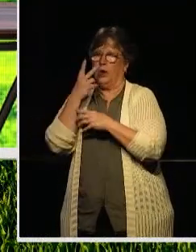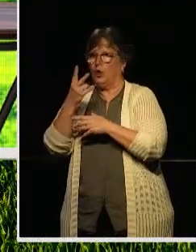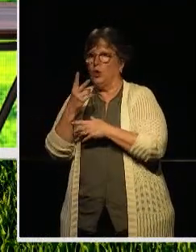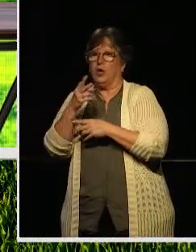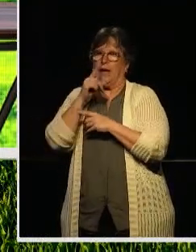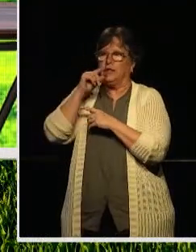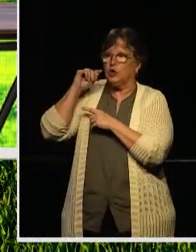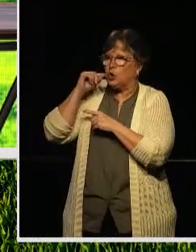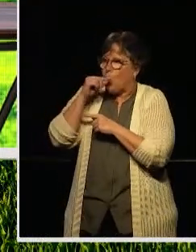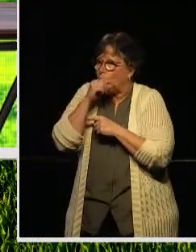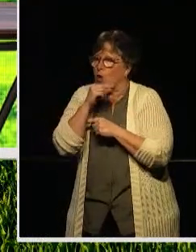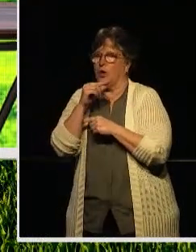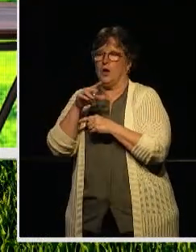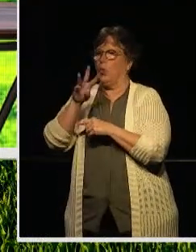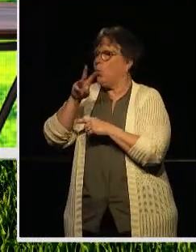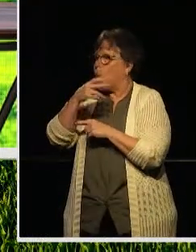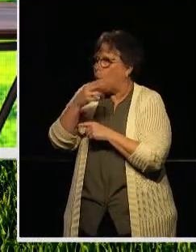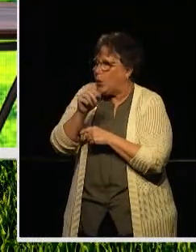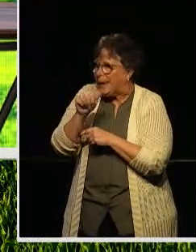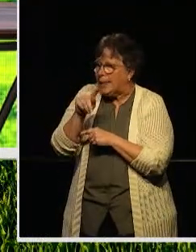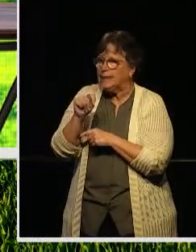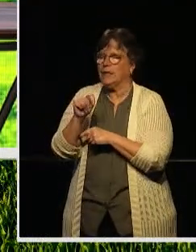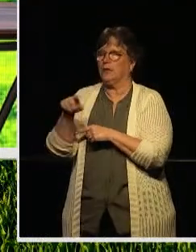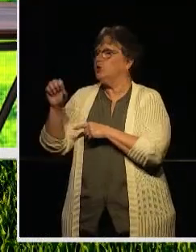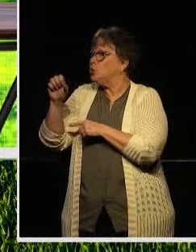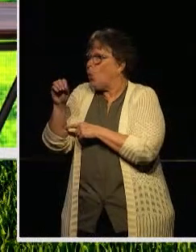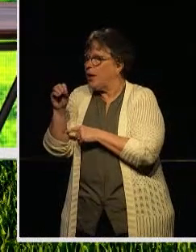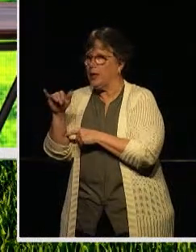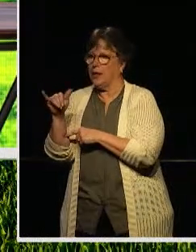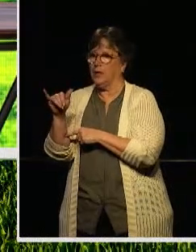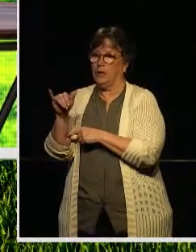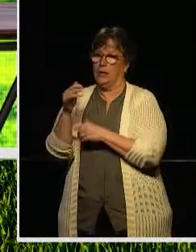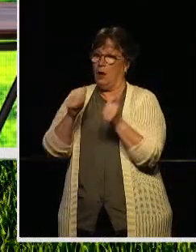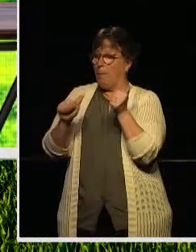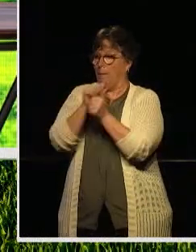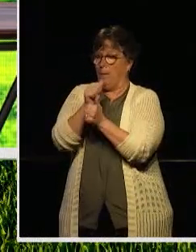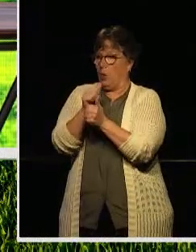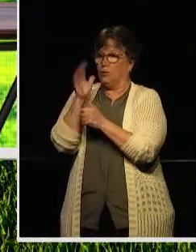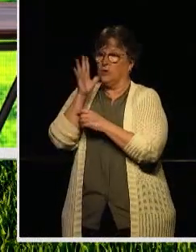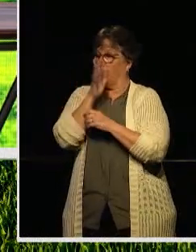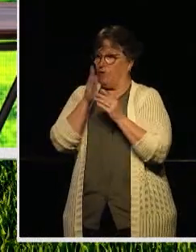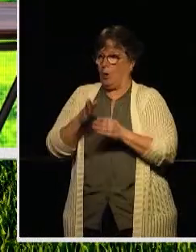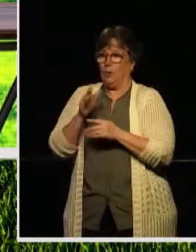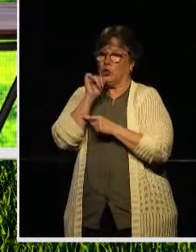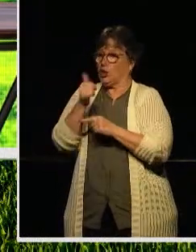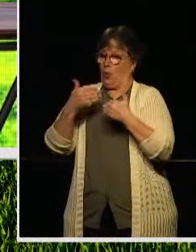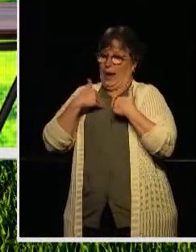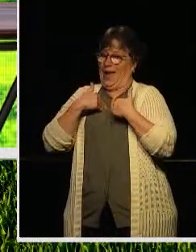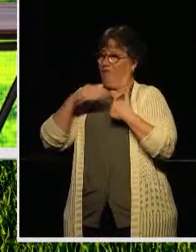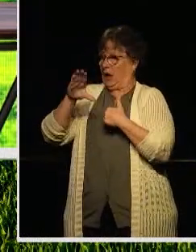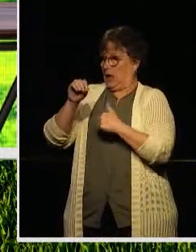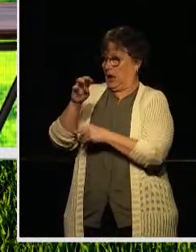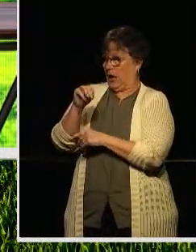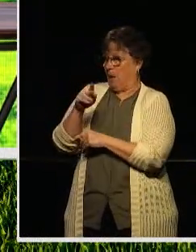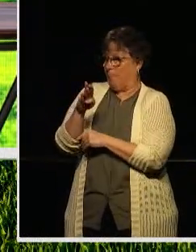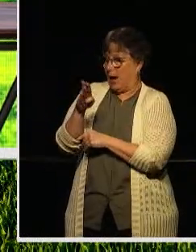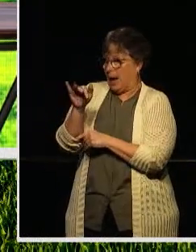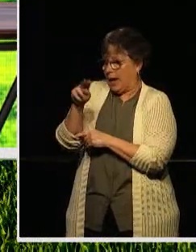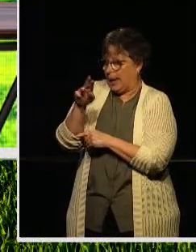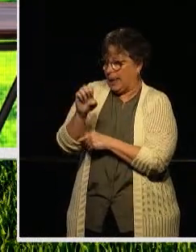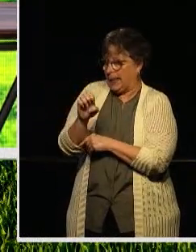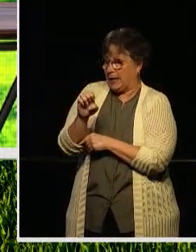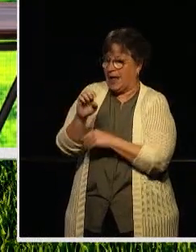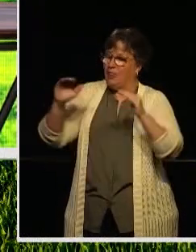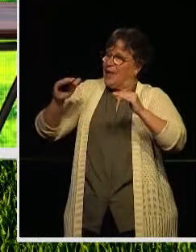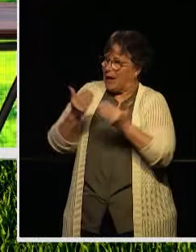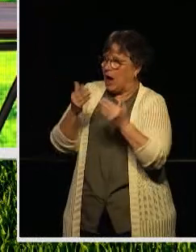wheat and soybeans, most farmers don't own their own combine. They hire someone to harvest for them, or a farmer might own one and